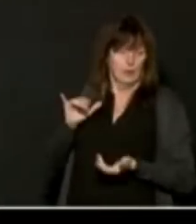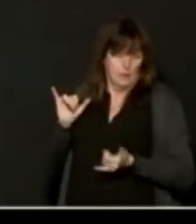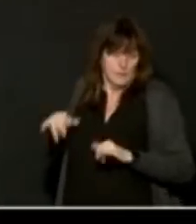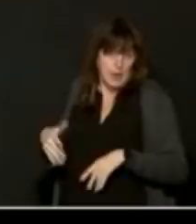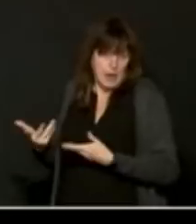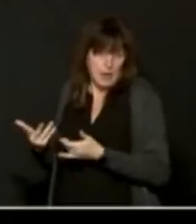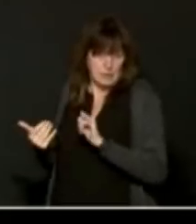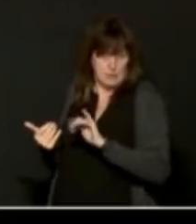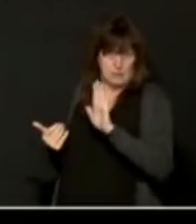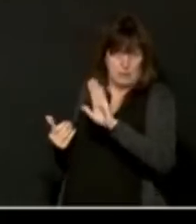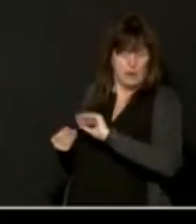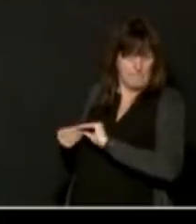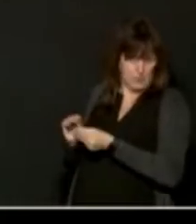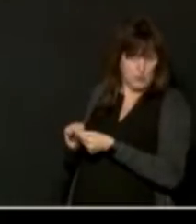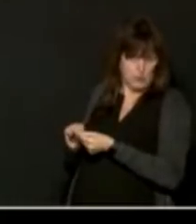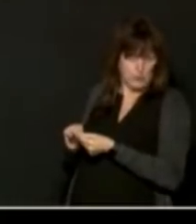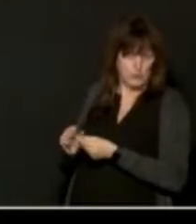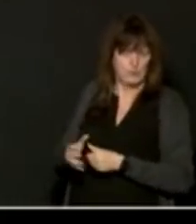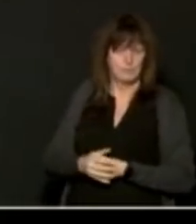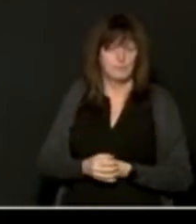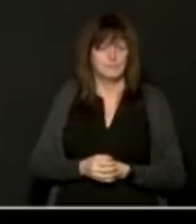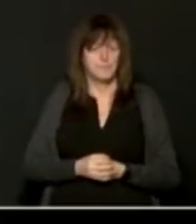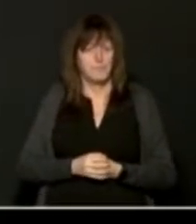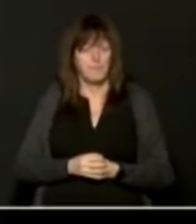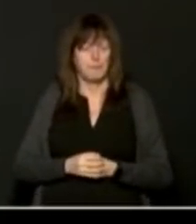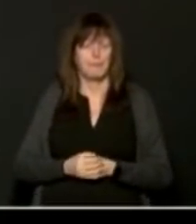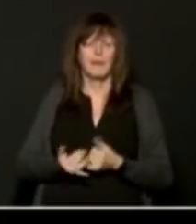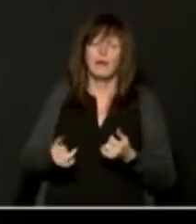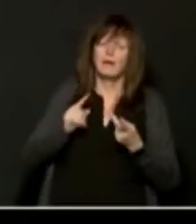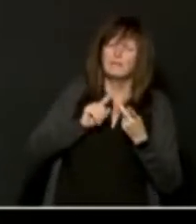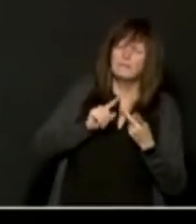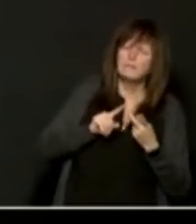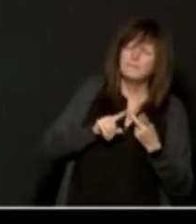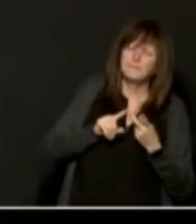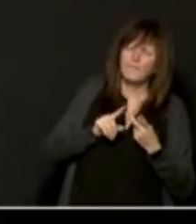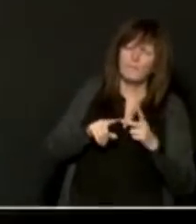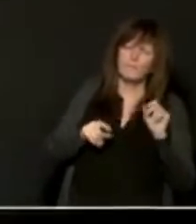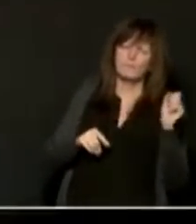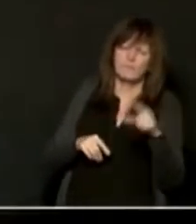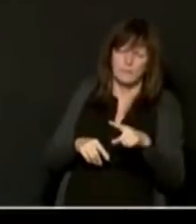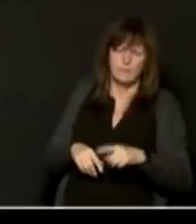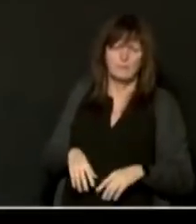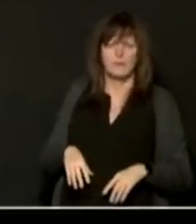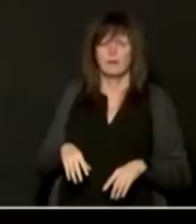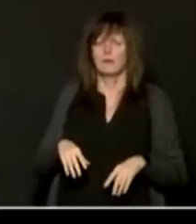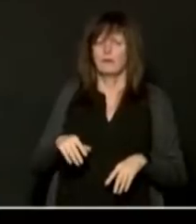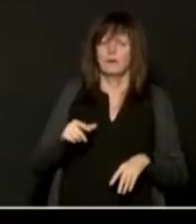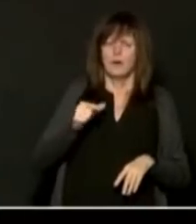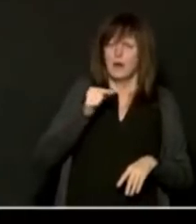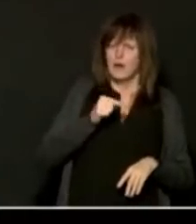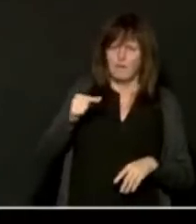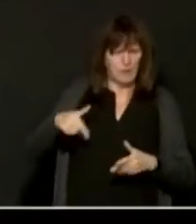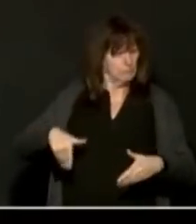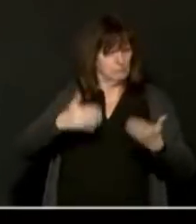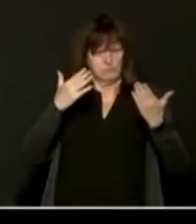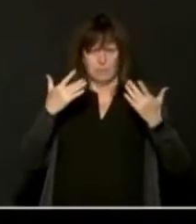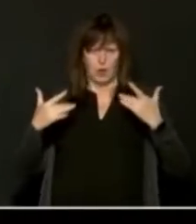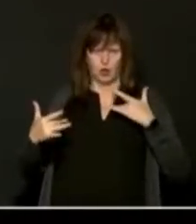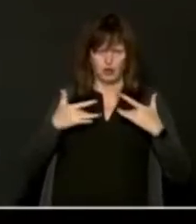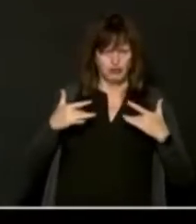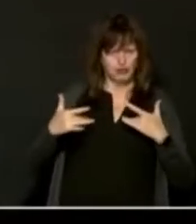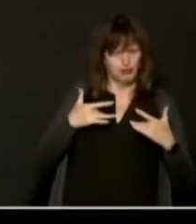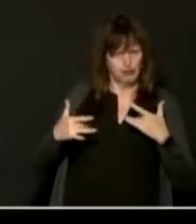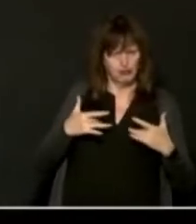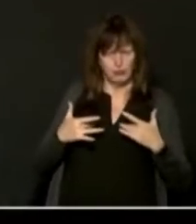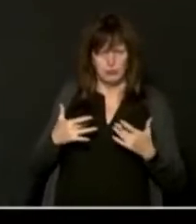kind of raising this 30% figure as a concern. This might obviously cause some concern among a lot of people in this